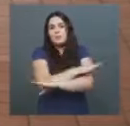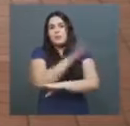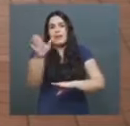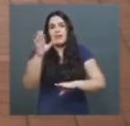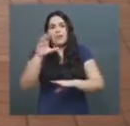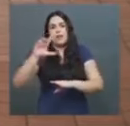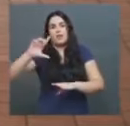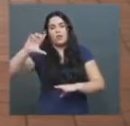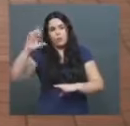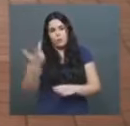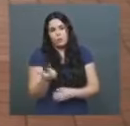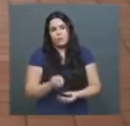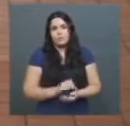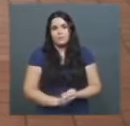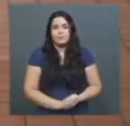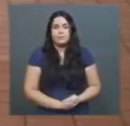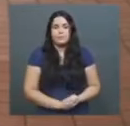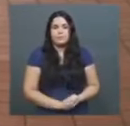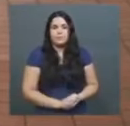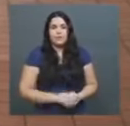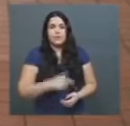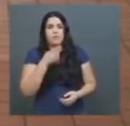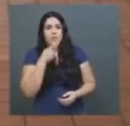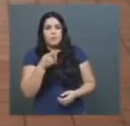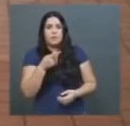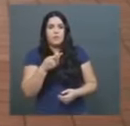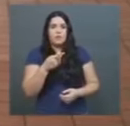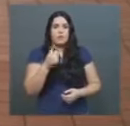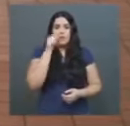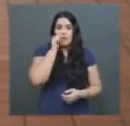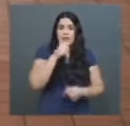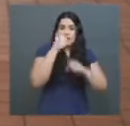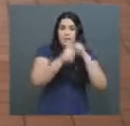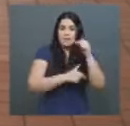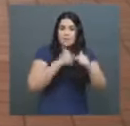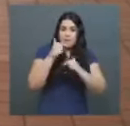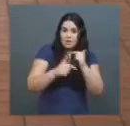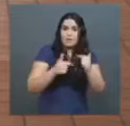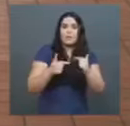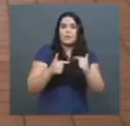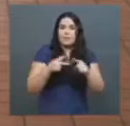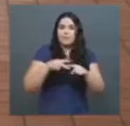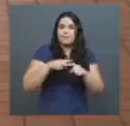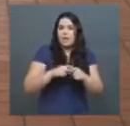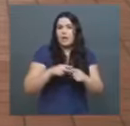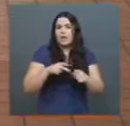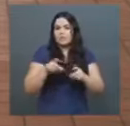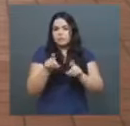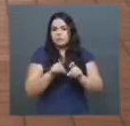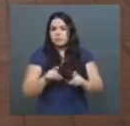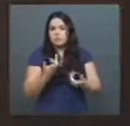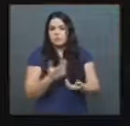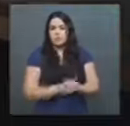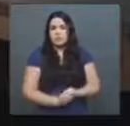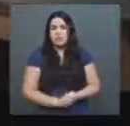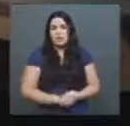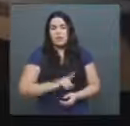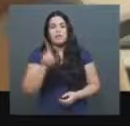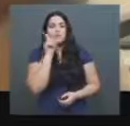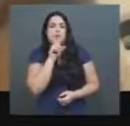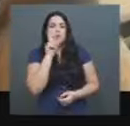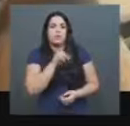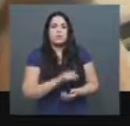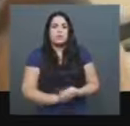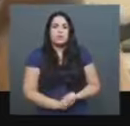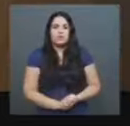período e sobre mulheres que trabalharam tanto no cálculo quanto na operação para levar o homem para a Lua, nos Estados Unidos. You have